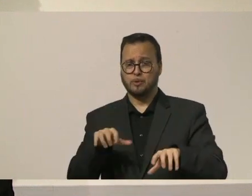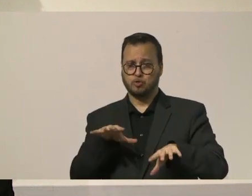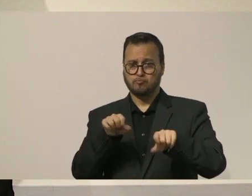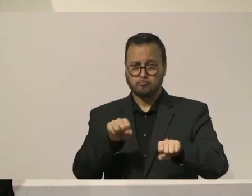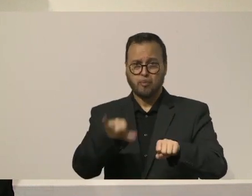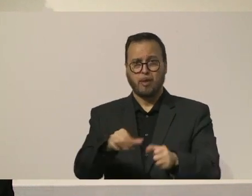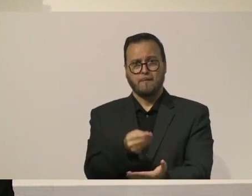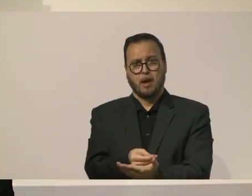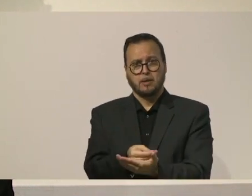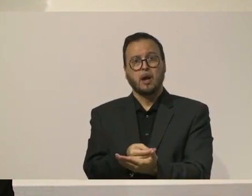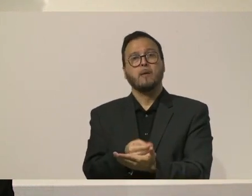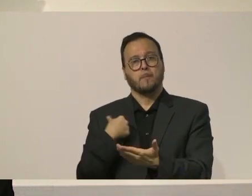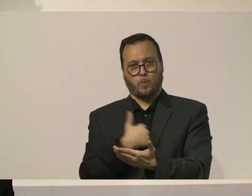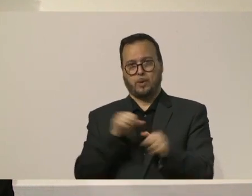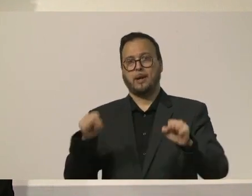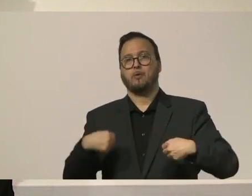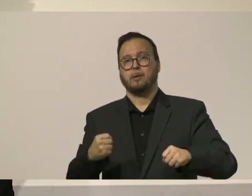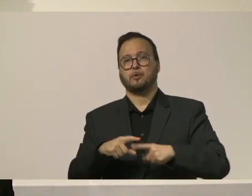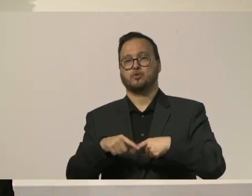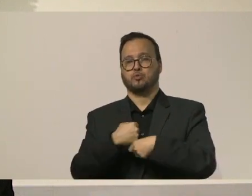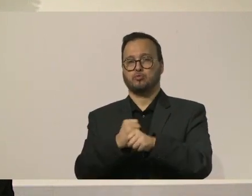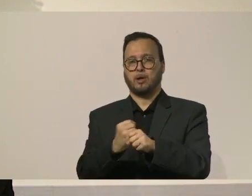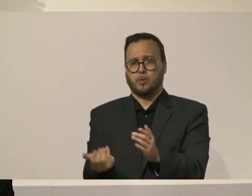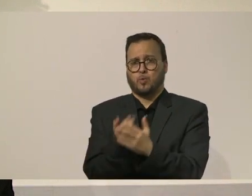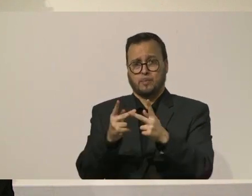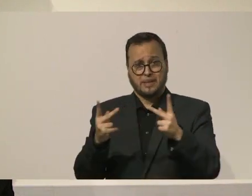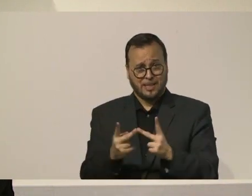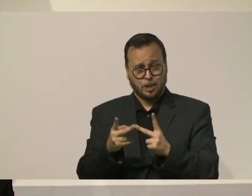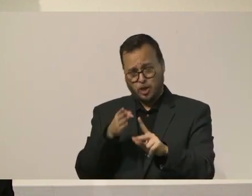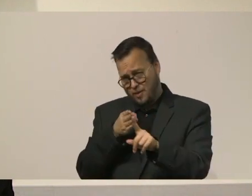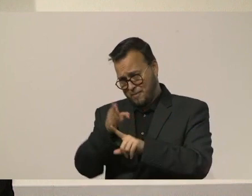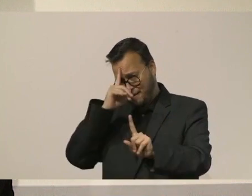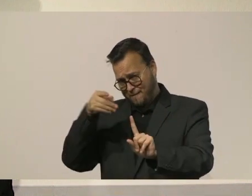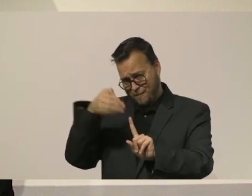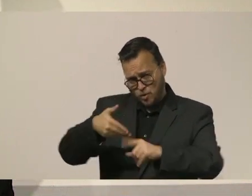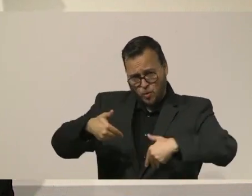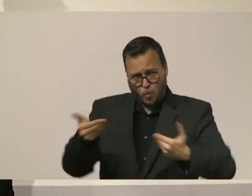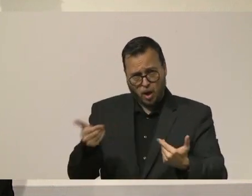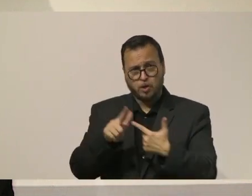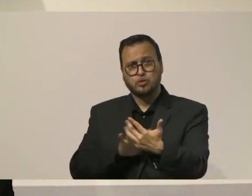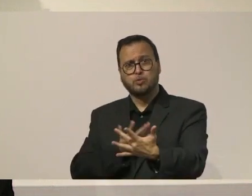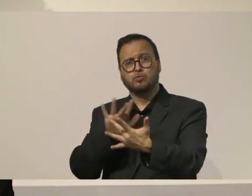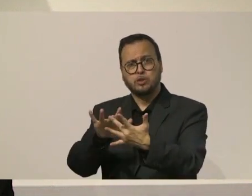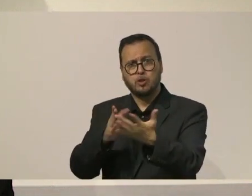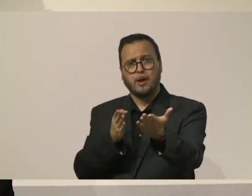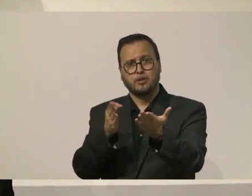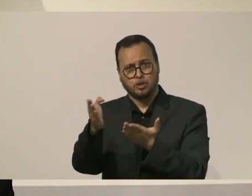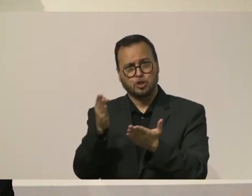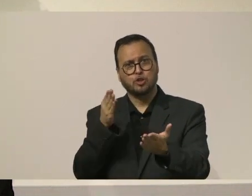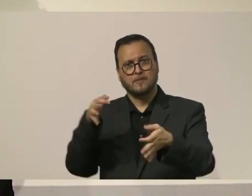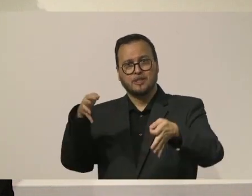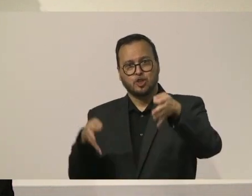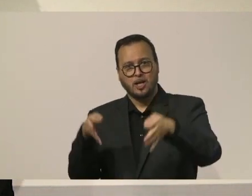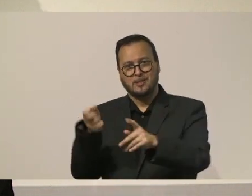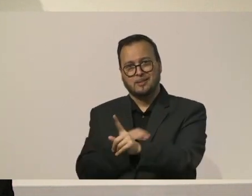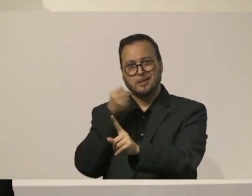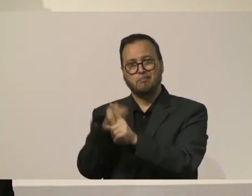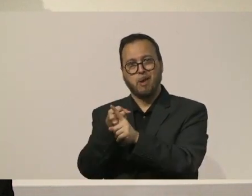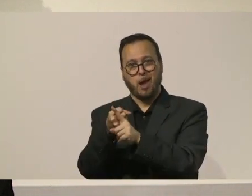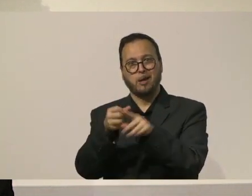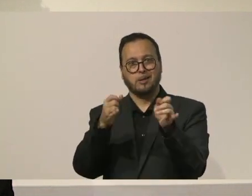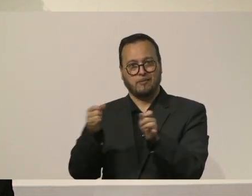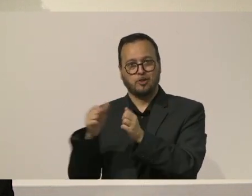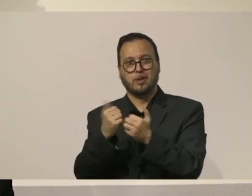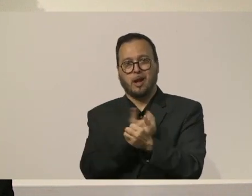funding, we are now able to create a new position whose main focus will be to reach out and serve justice-impacted individuals